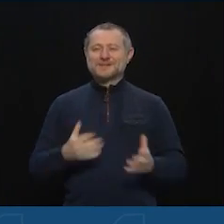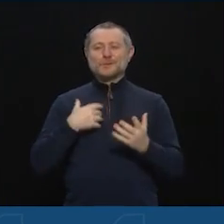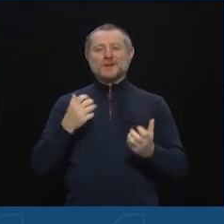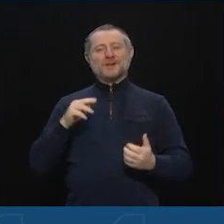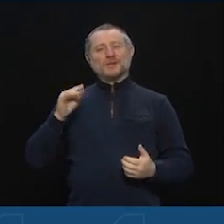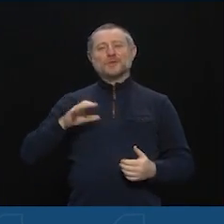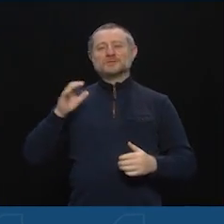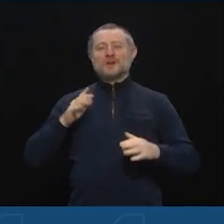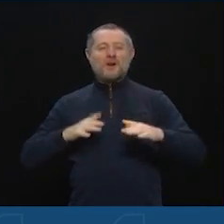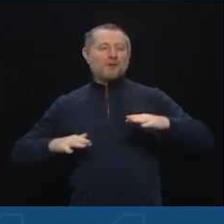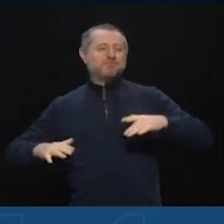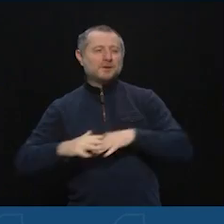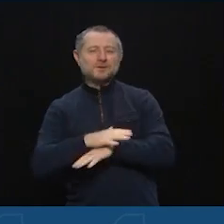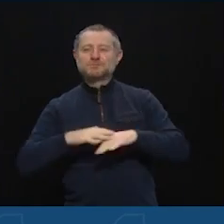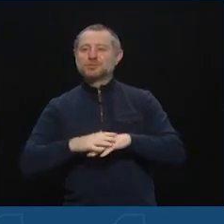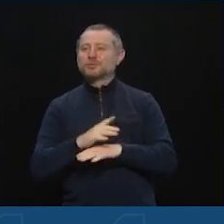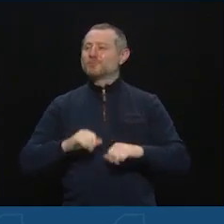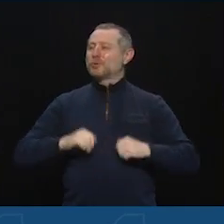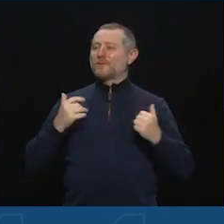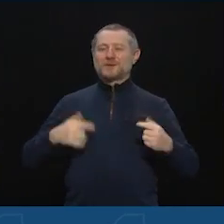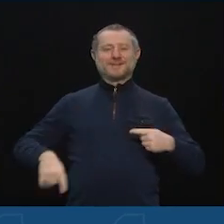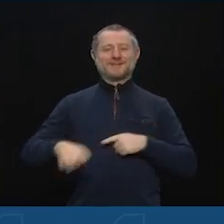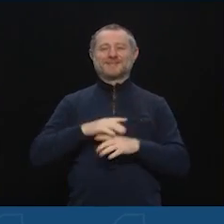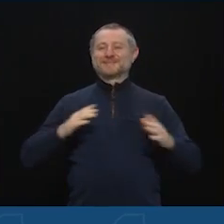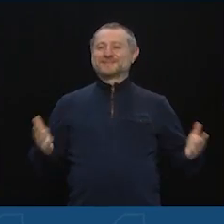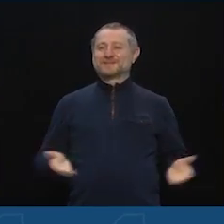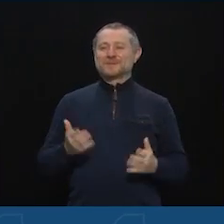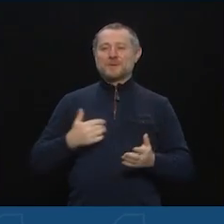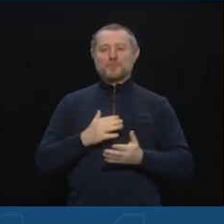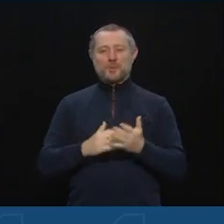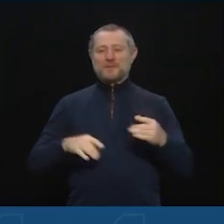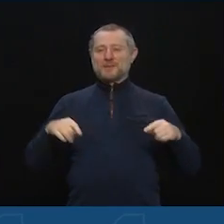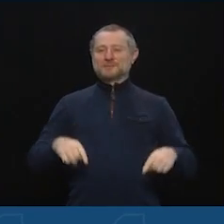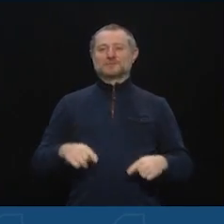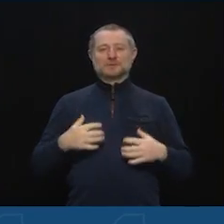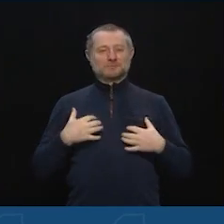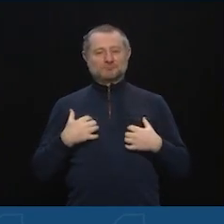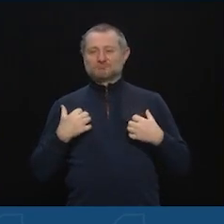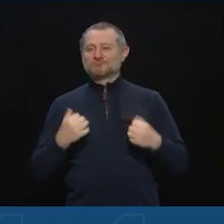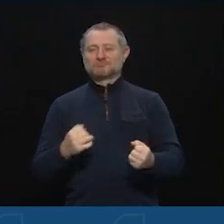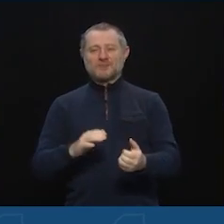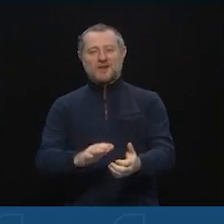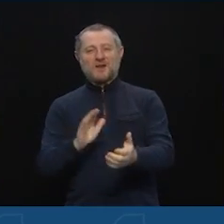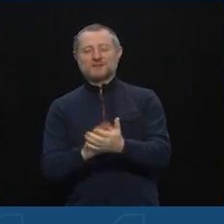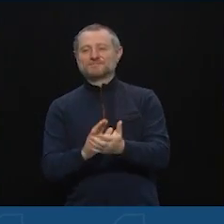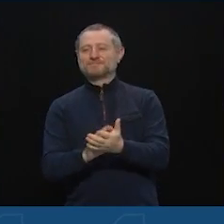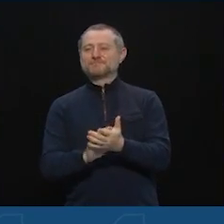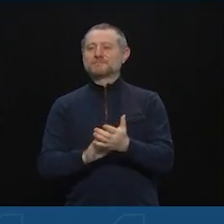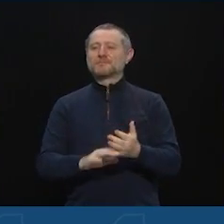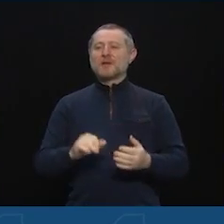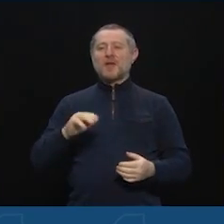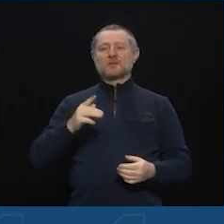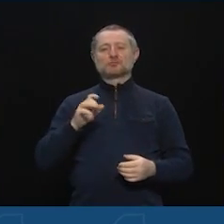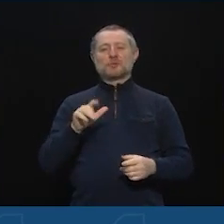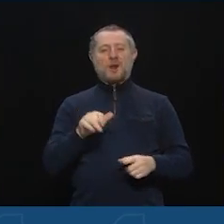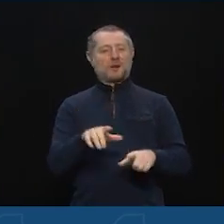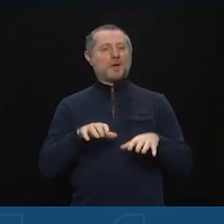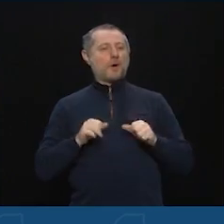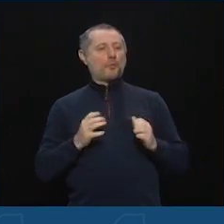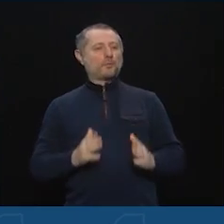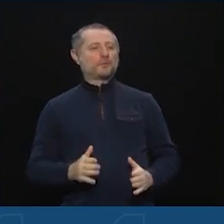so proud of where we live. And you are part of that comeback story. So let's give another round of applause to Angela Terry, the owner here.